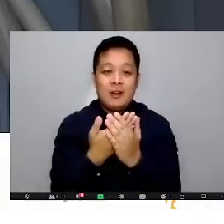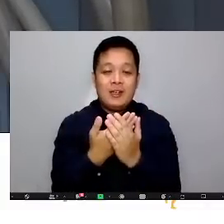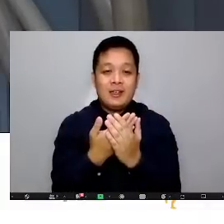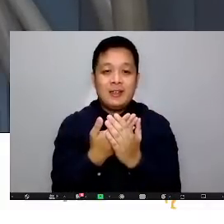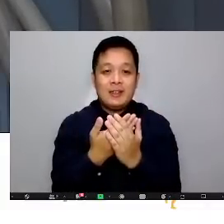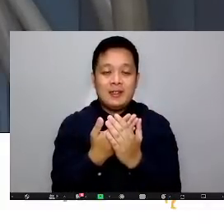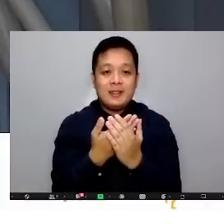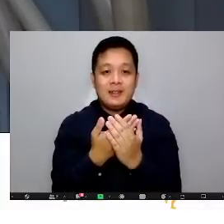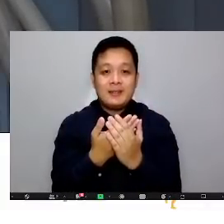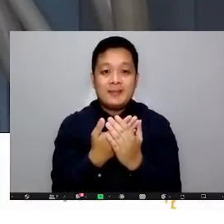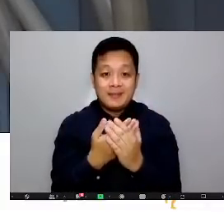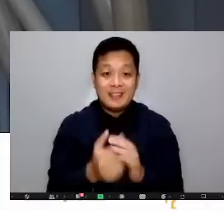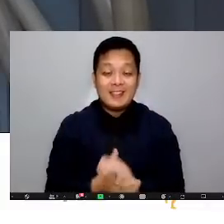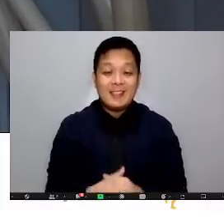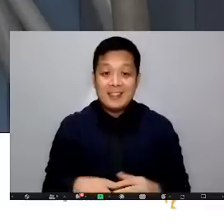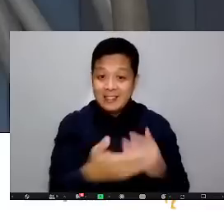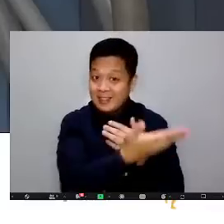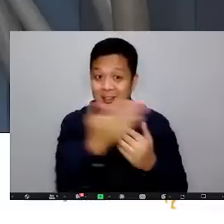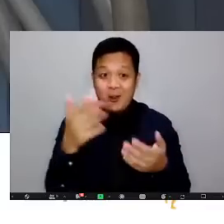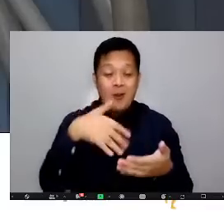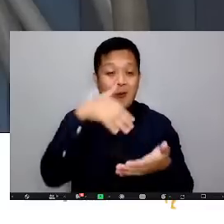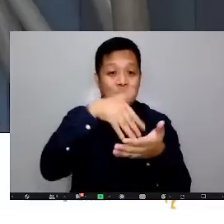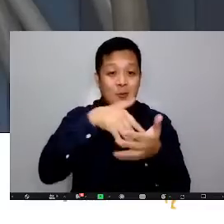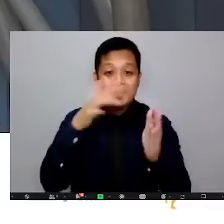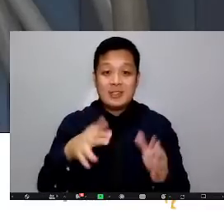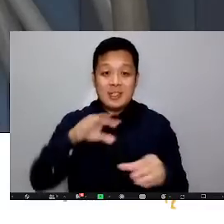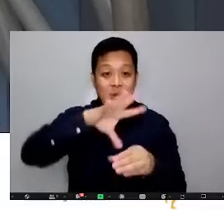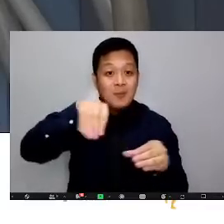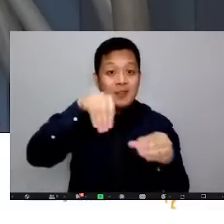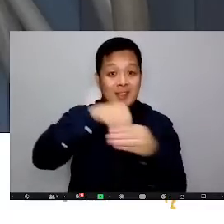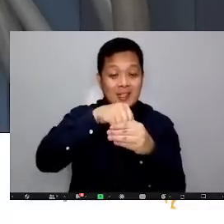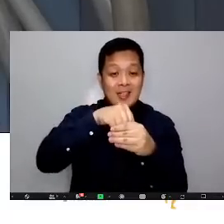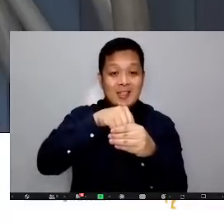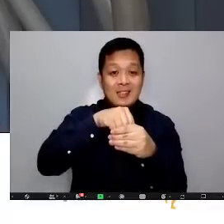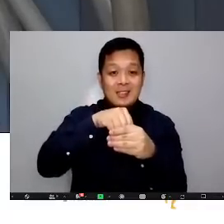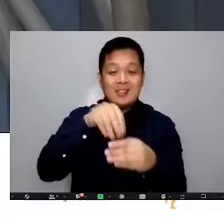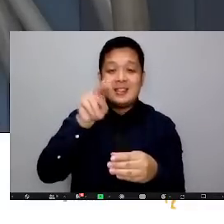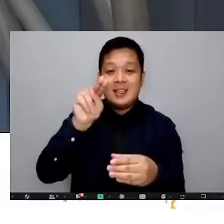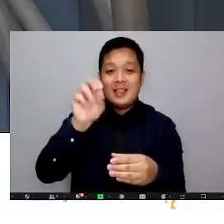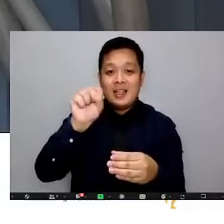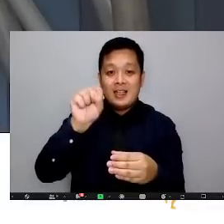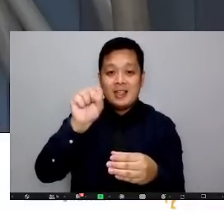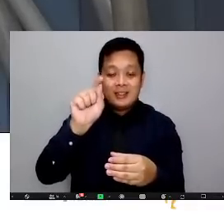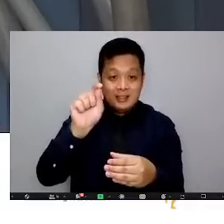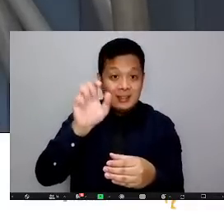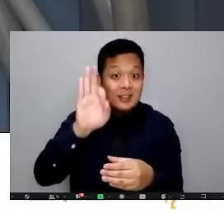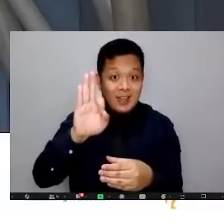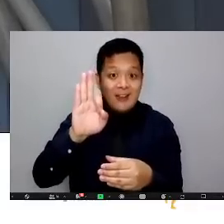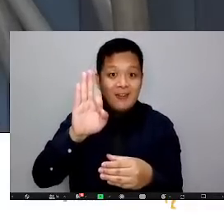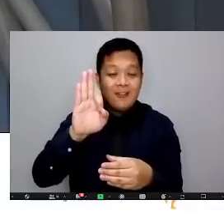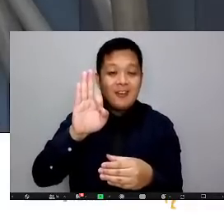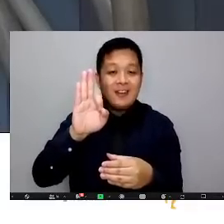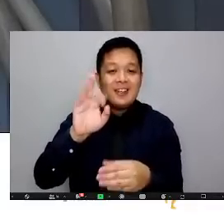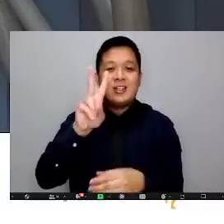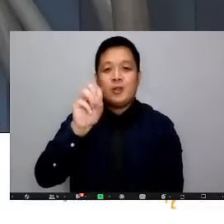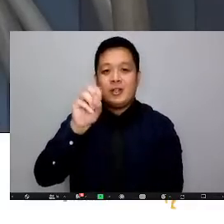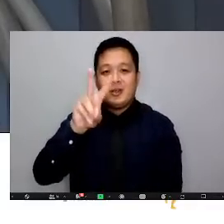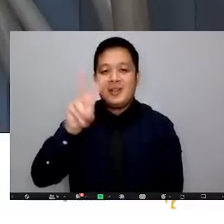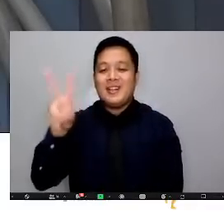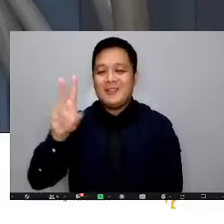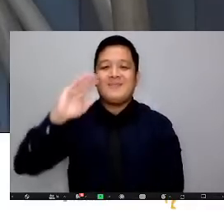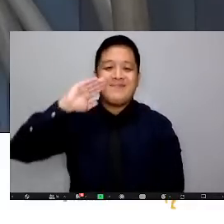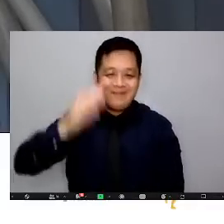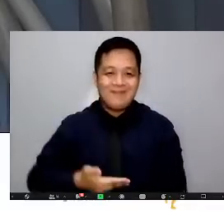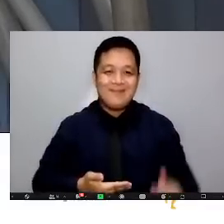our student participants in this year's edition of the National Science and Technology Fair, now